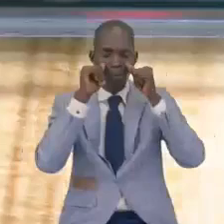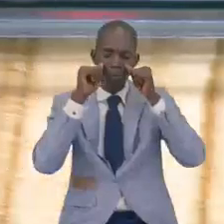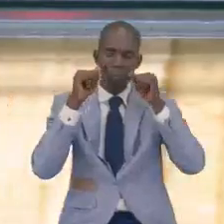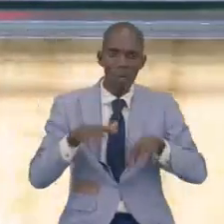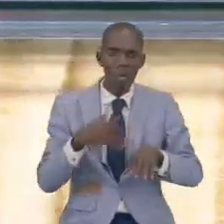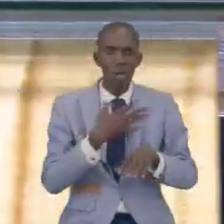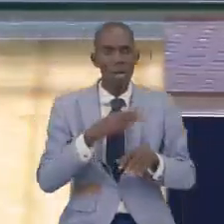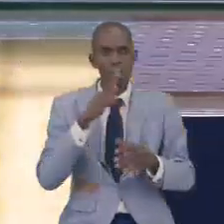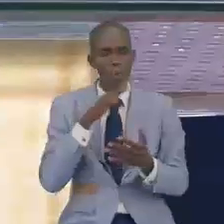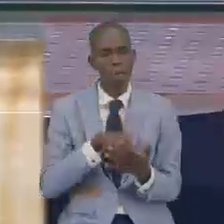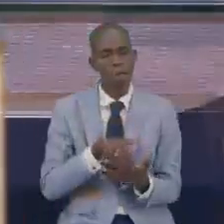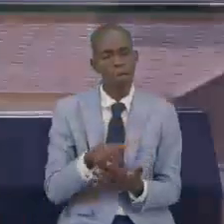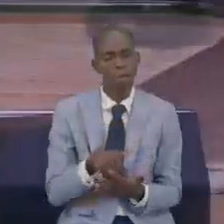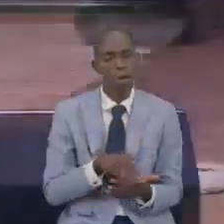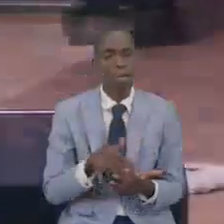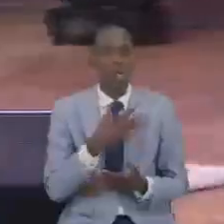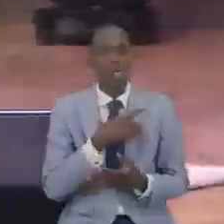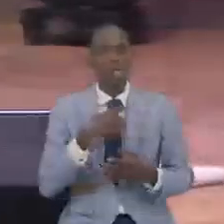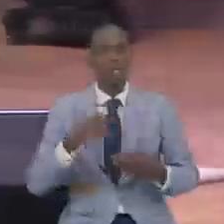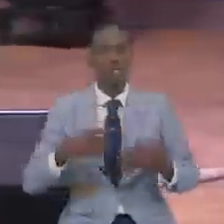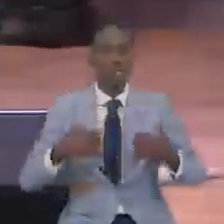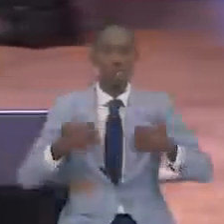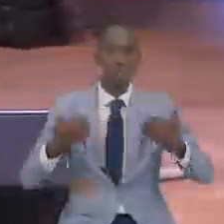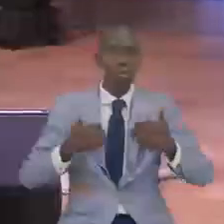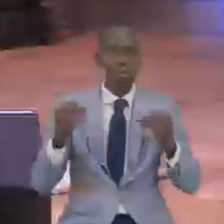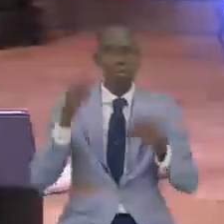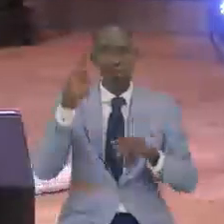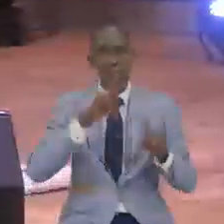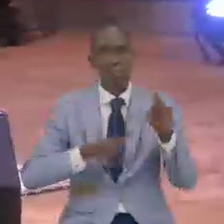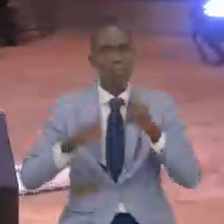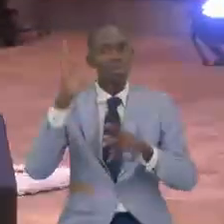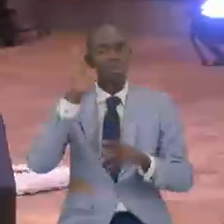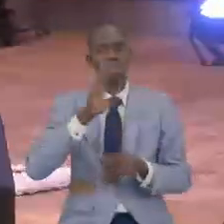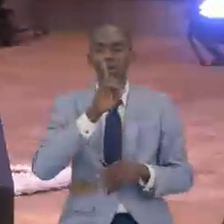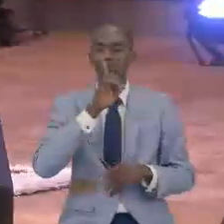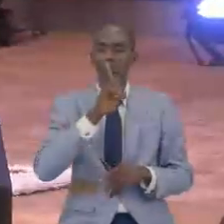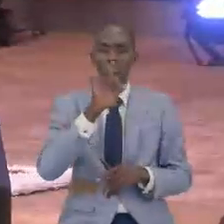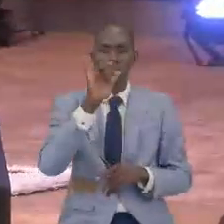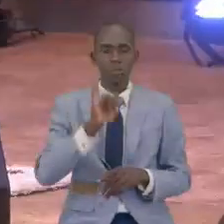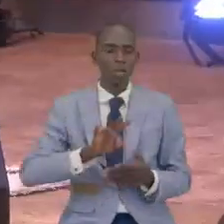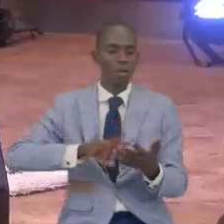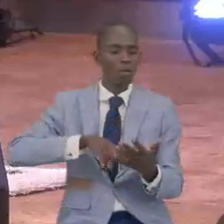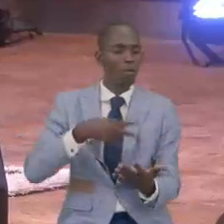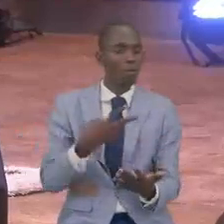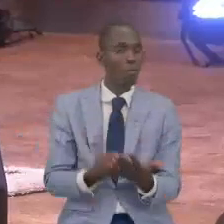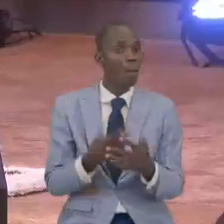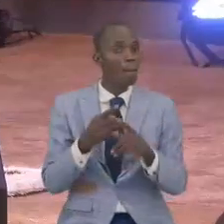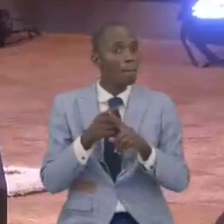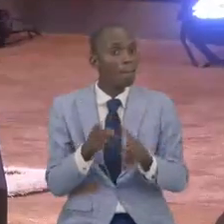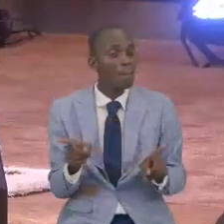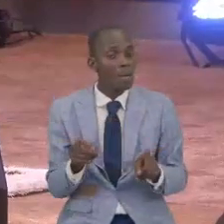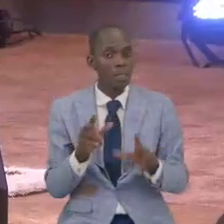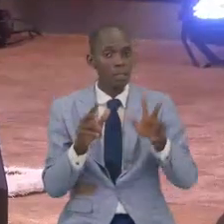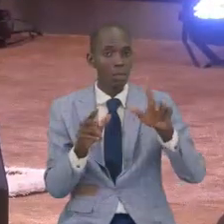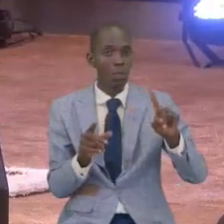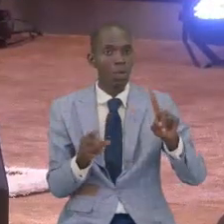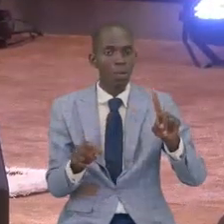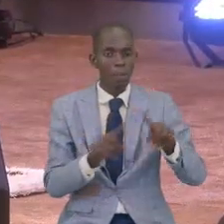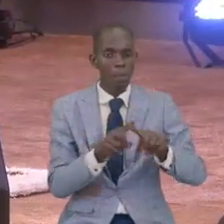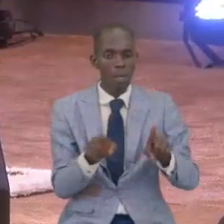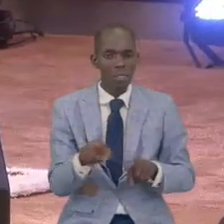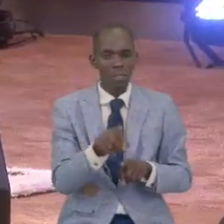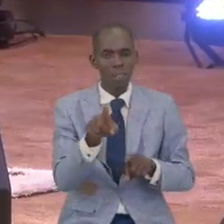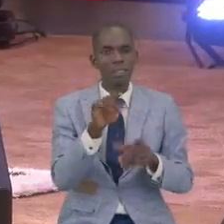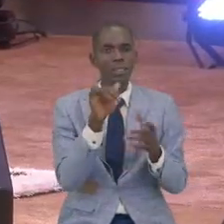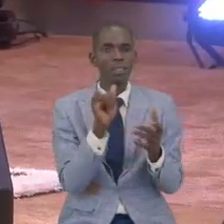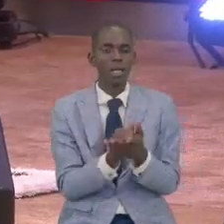the young men shall utterly fall. Verse 31, but they that wait upon the